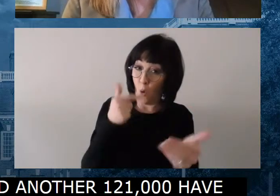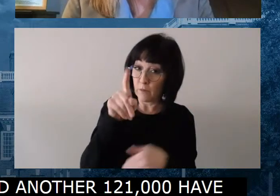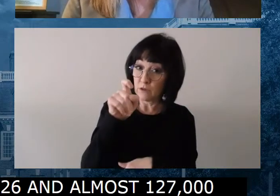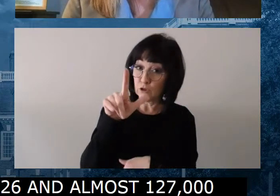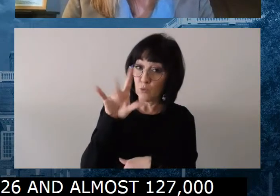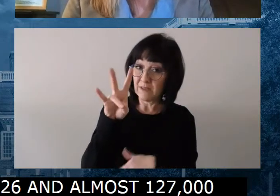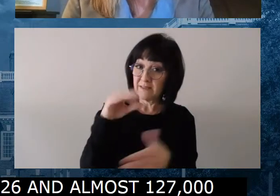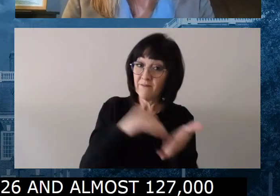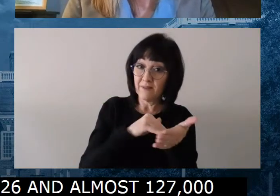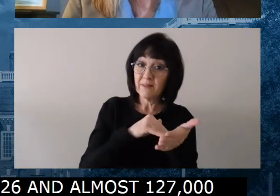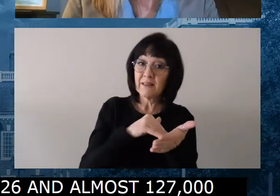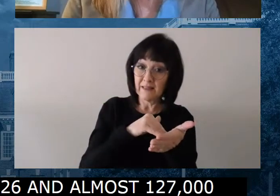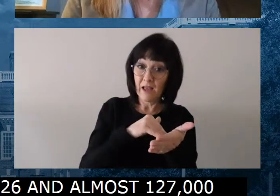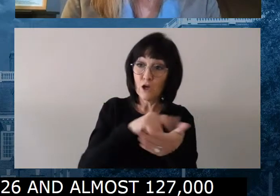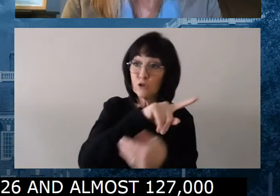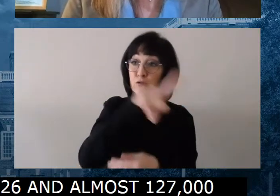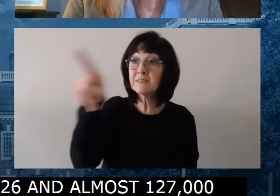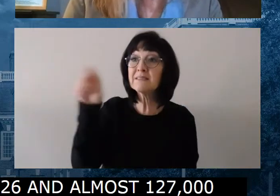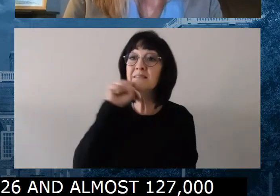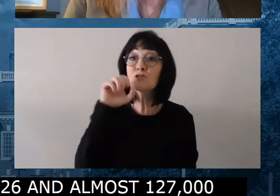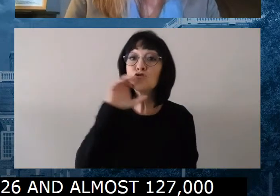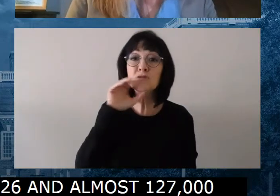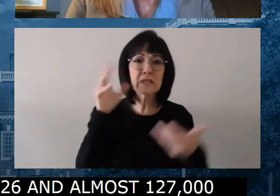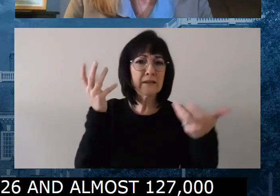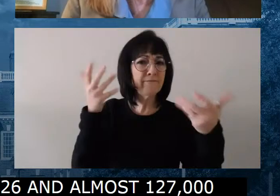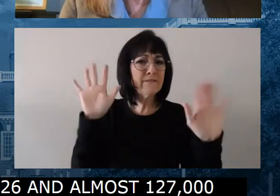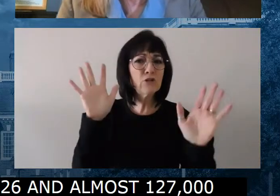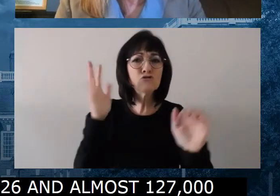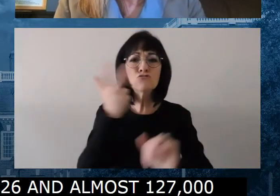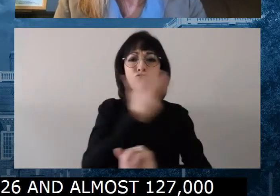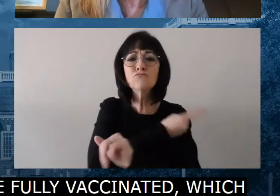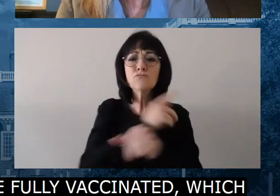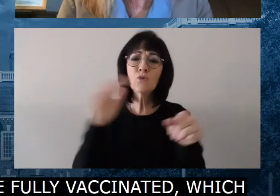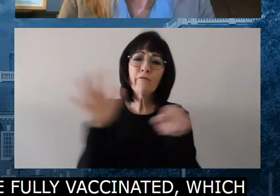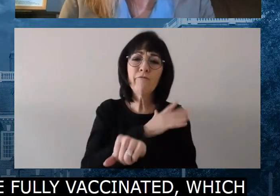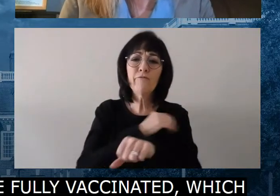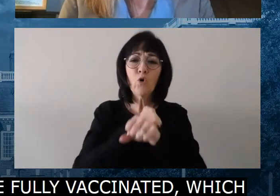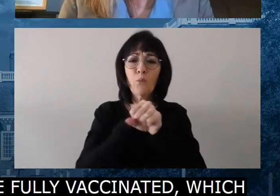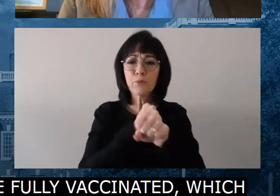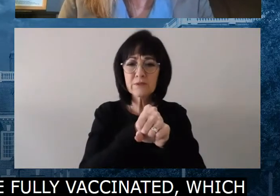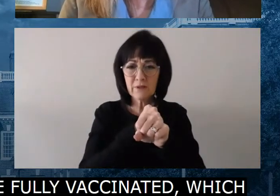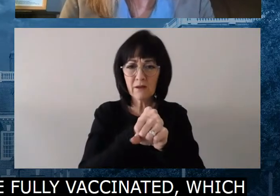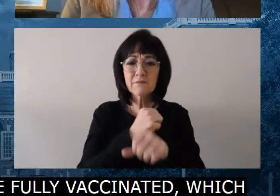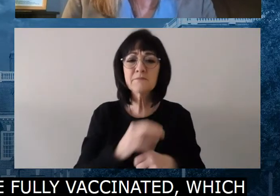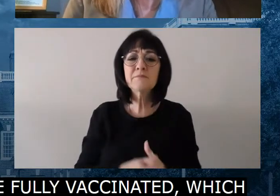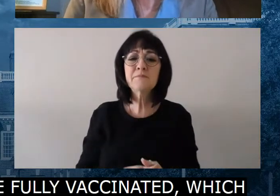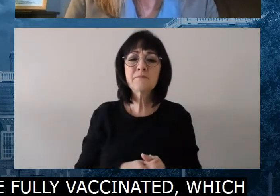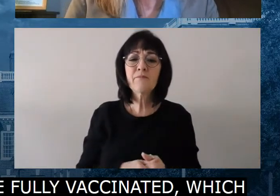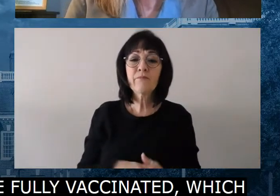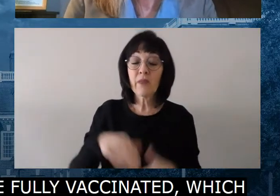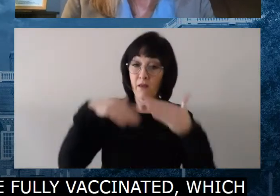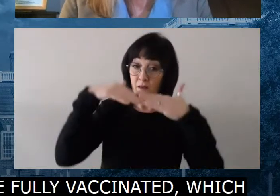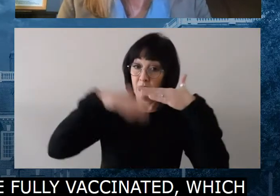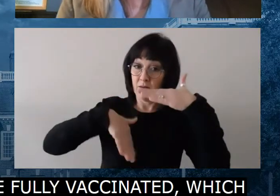vaccinated, which is really exciting. And under 65, we have